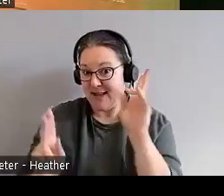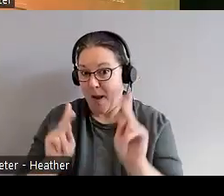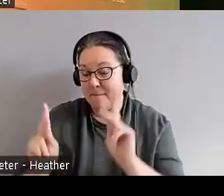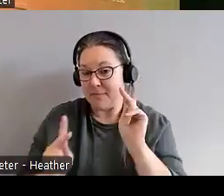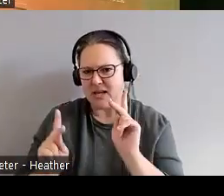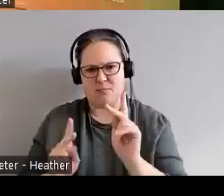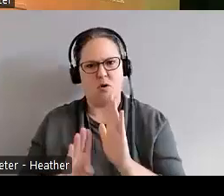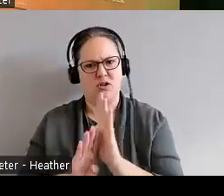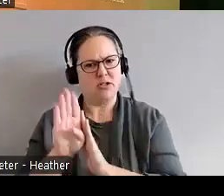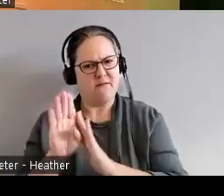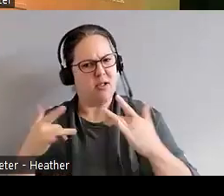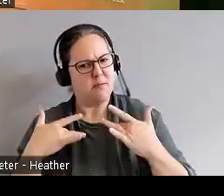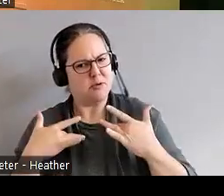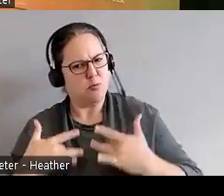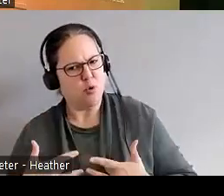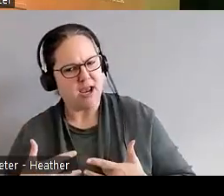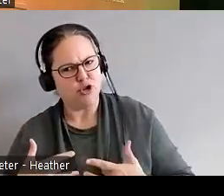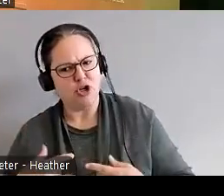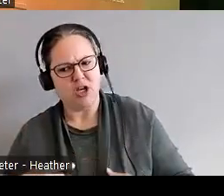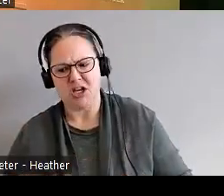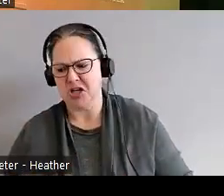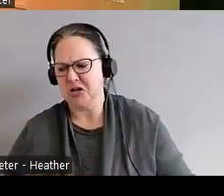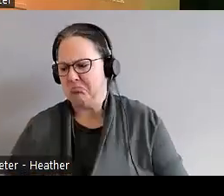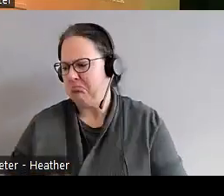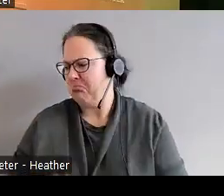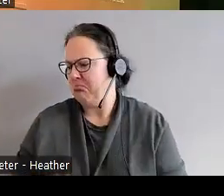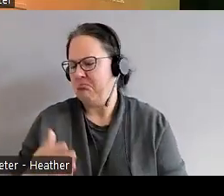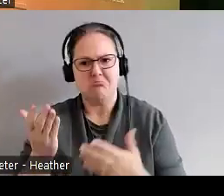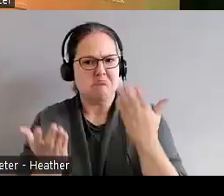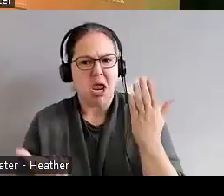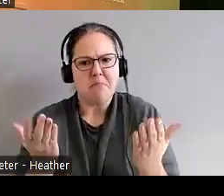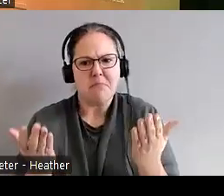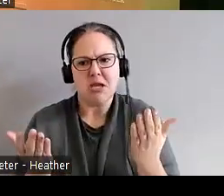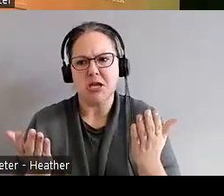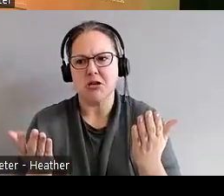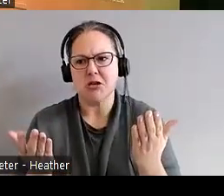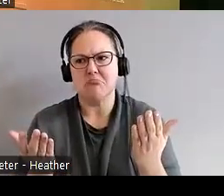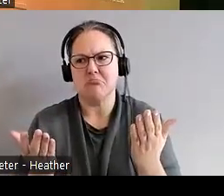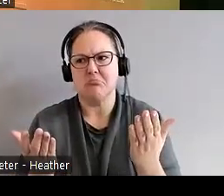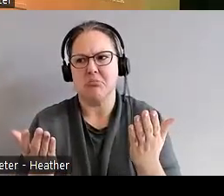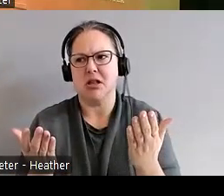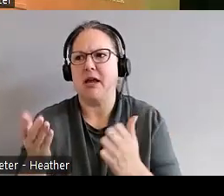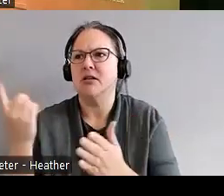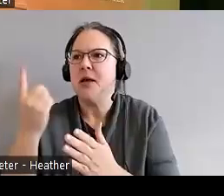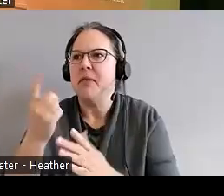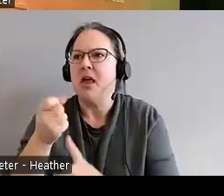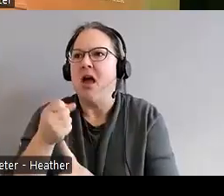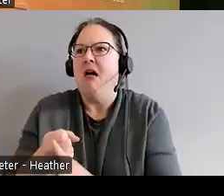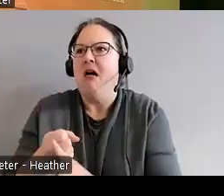depression after, let's say, some sort of a incident, and that incident